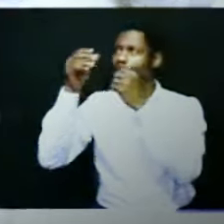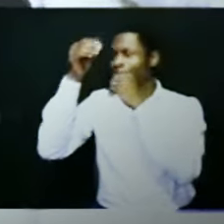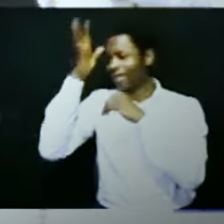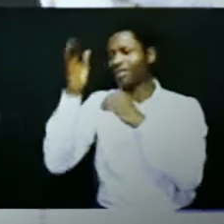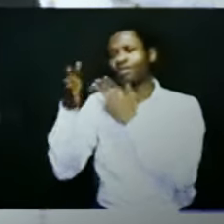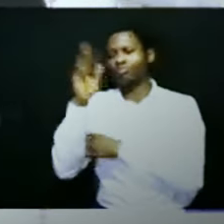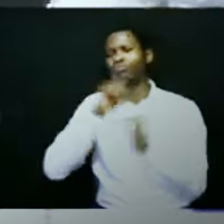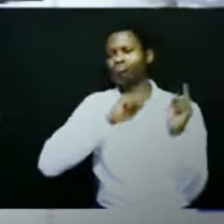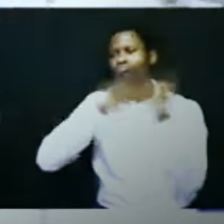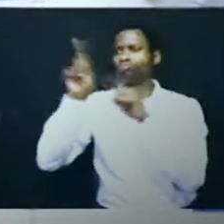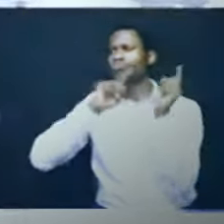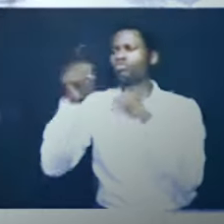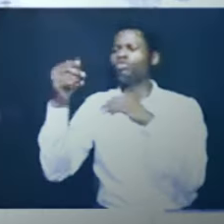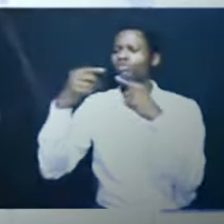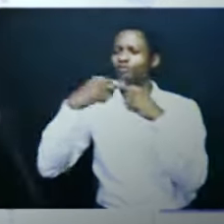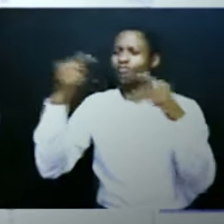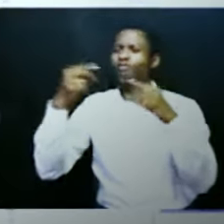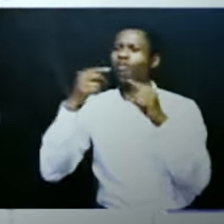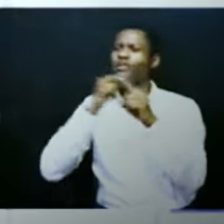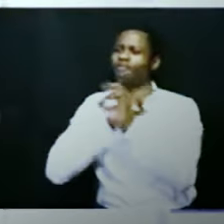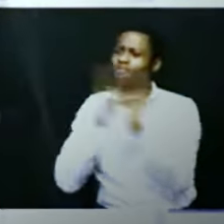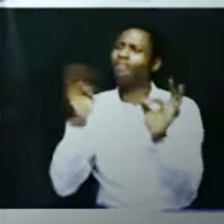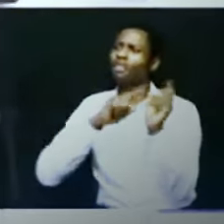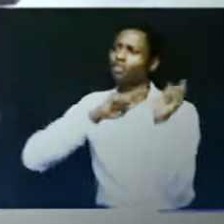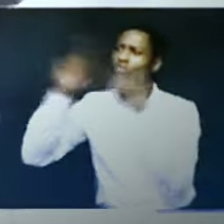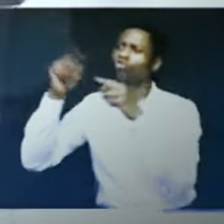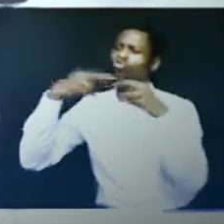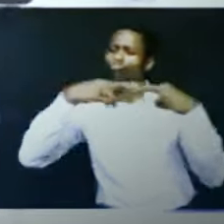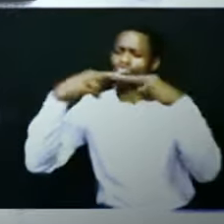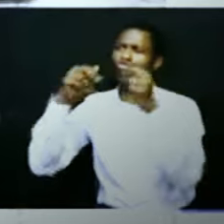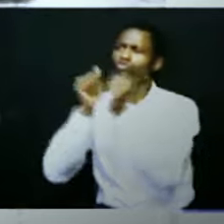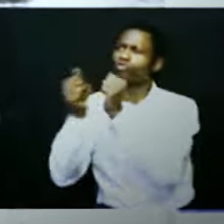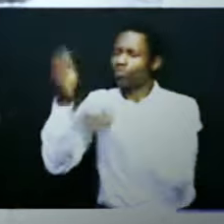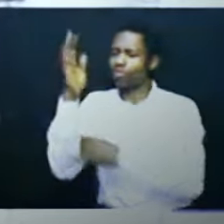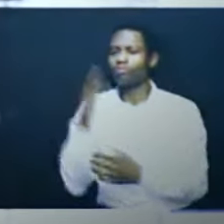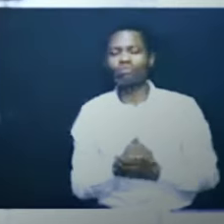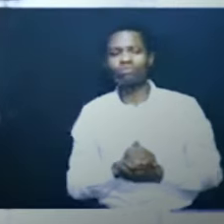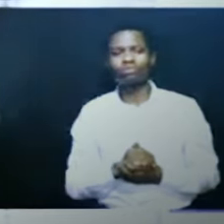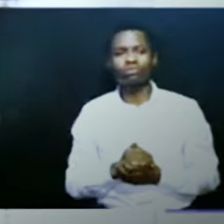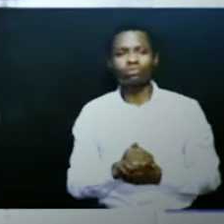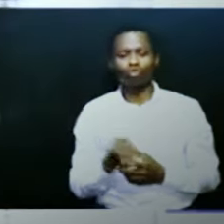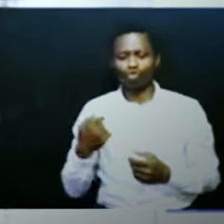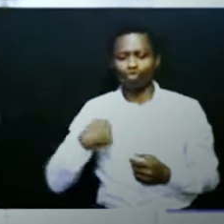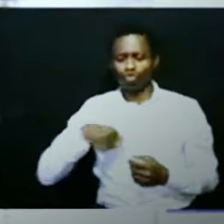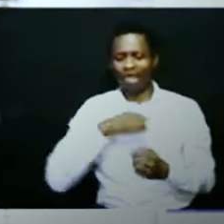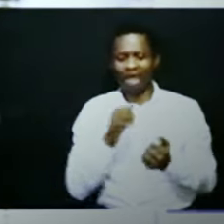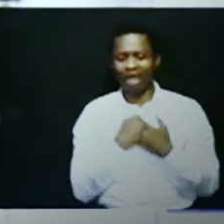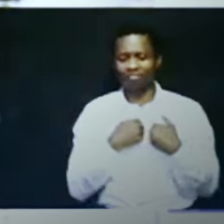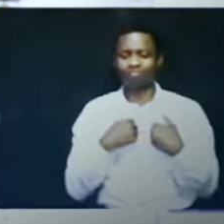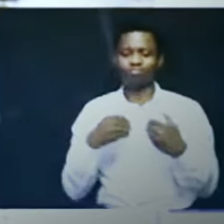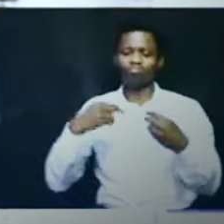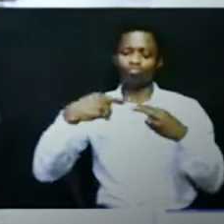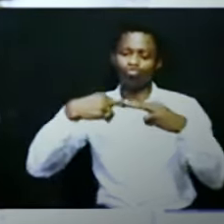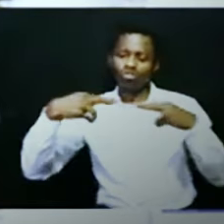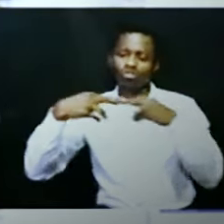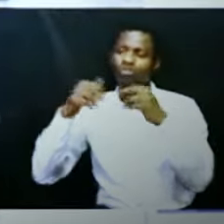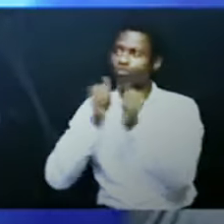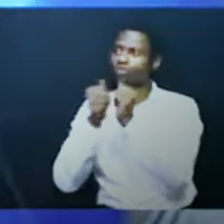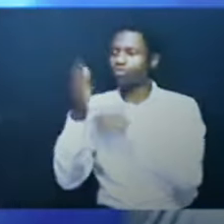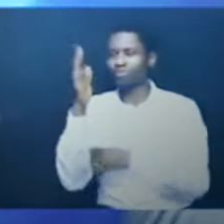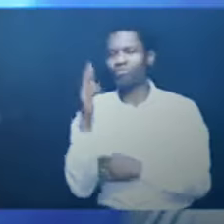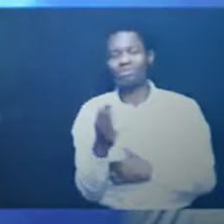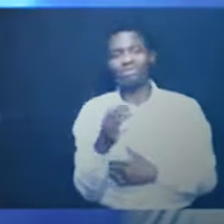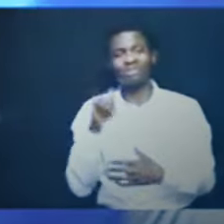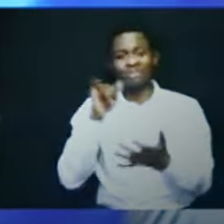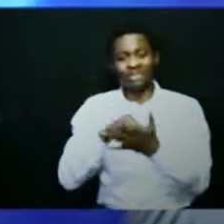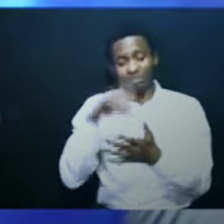We are heirs. That is why the Spirit speaks within us and cries,